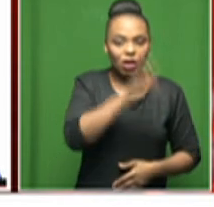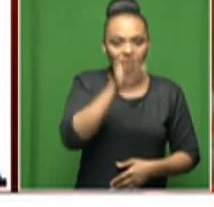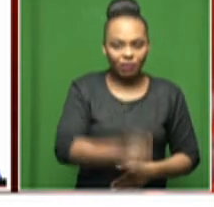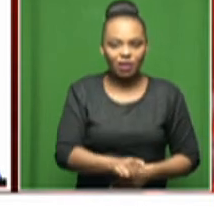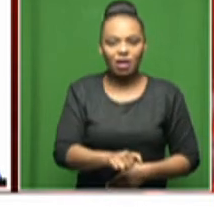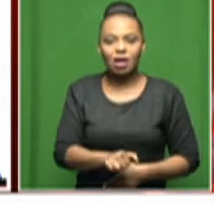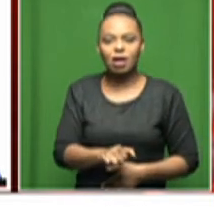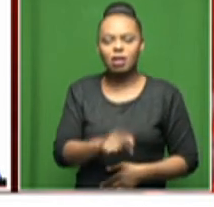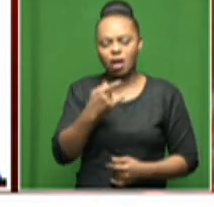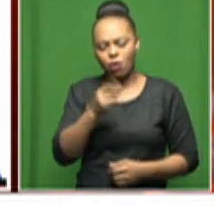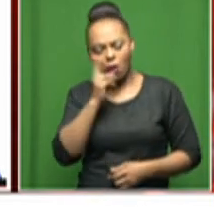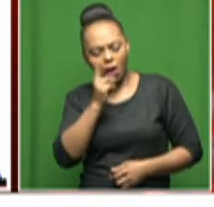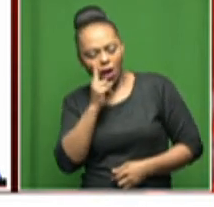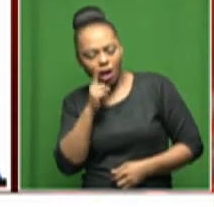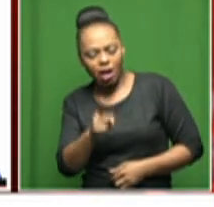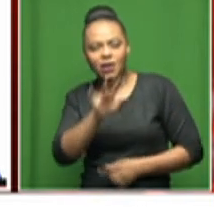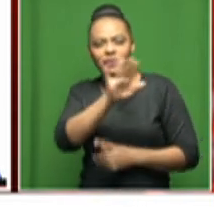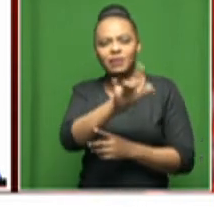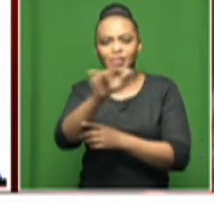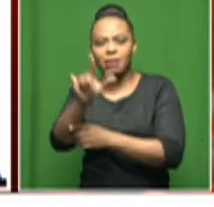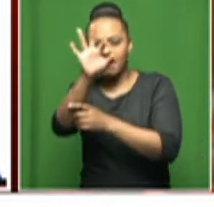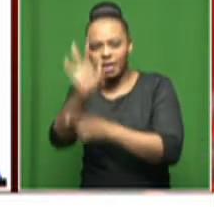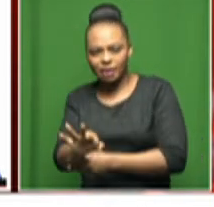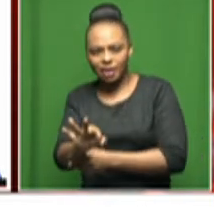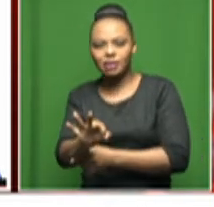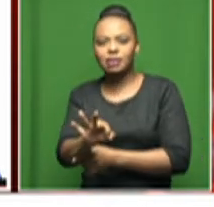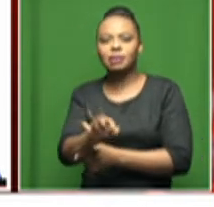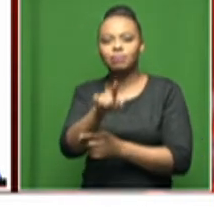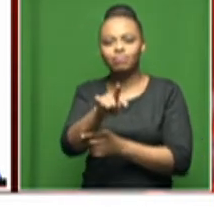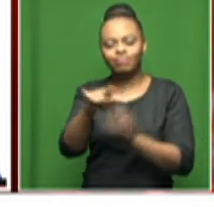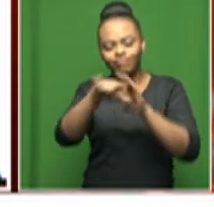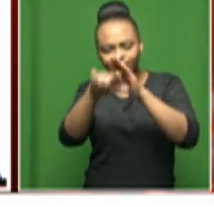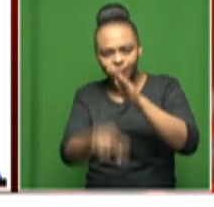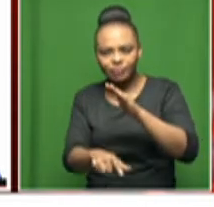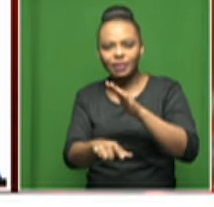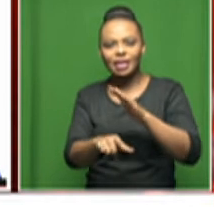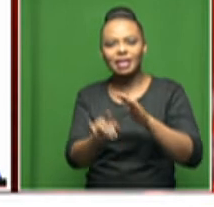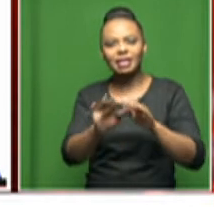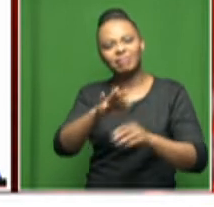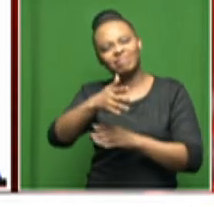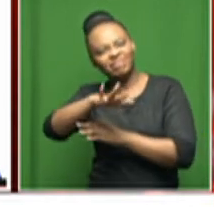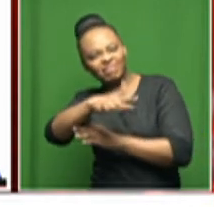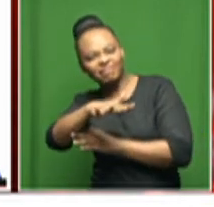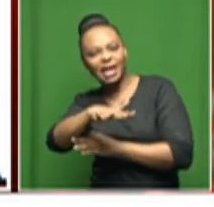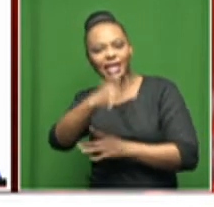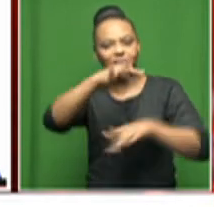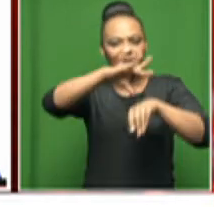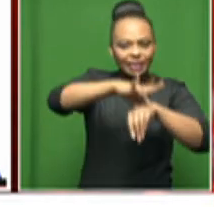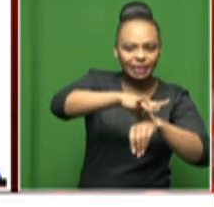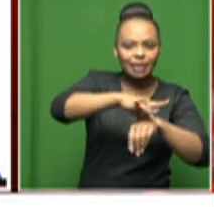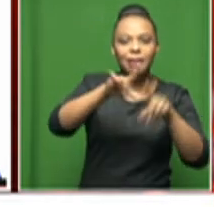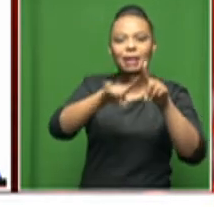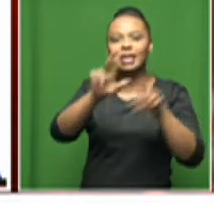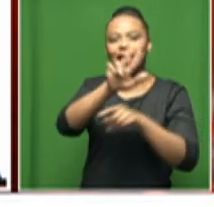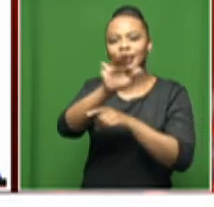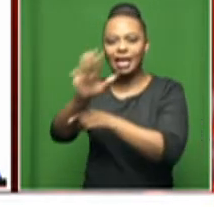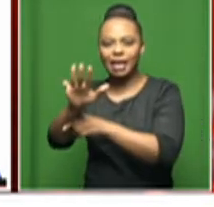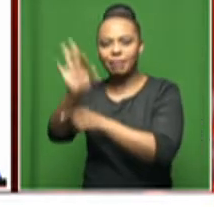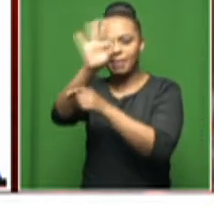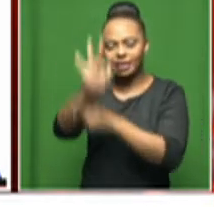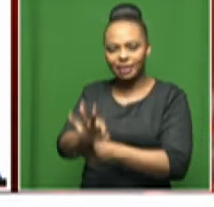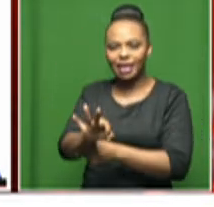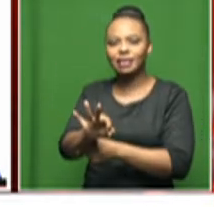was noted was a 57% reduction in moderate to severe disease and an 89% reduction in